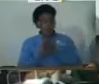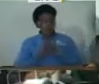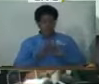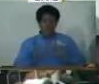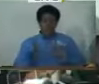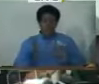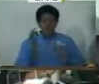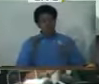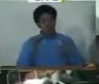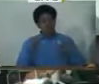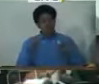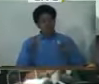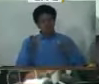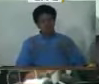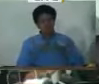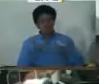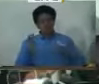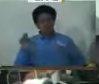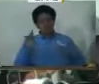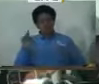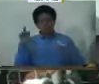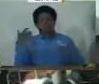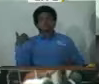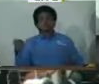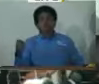matter. But it must be strong.